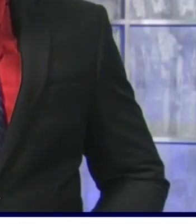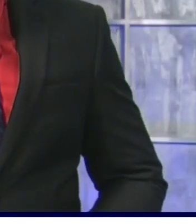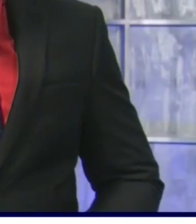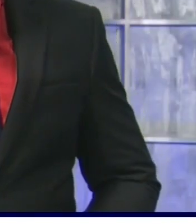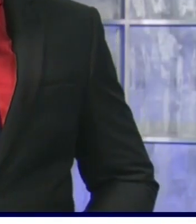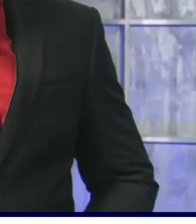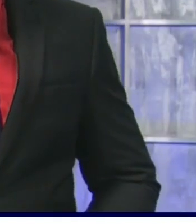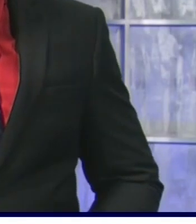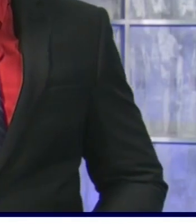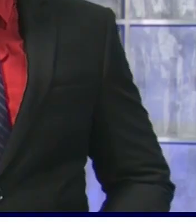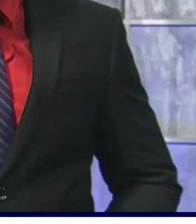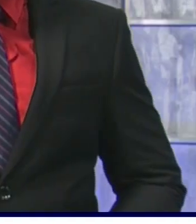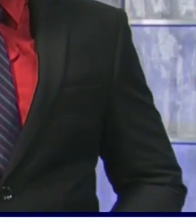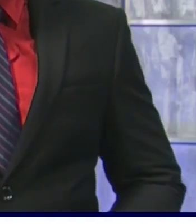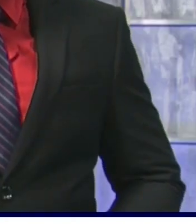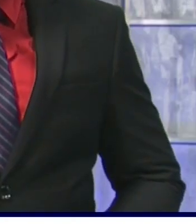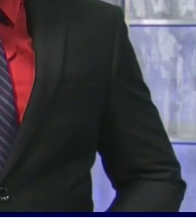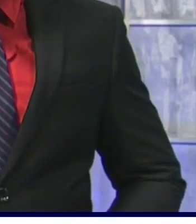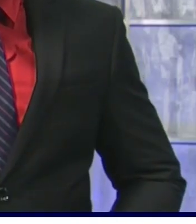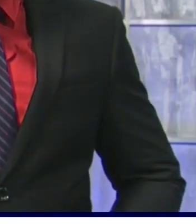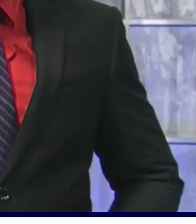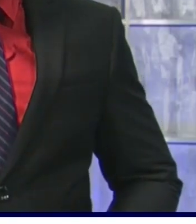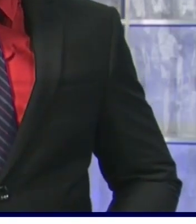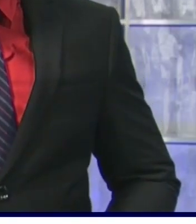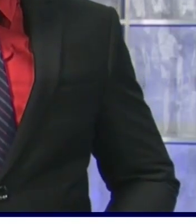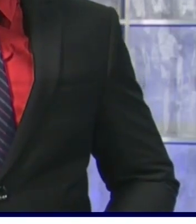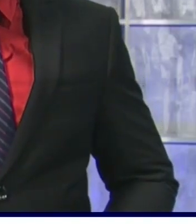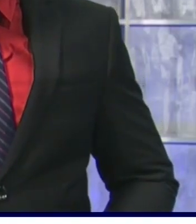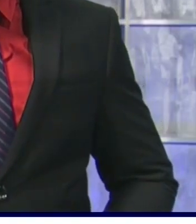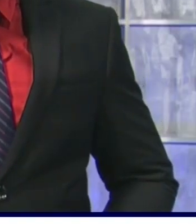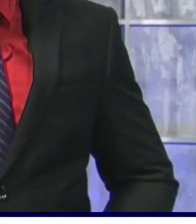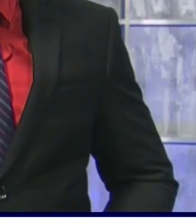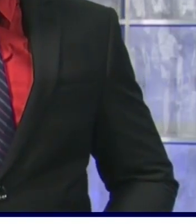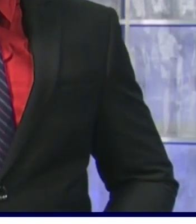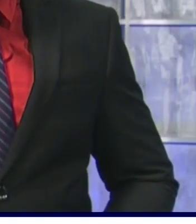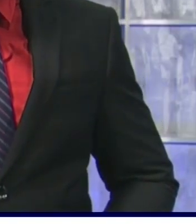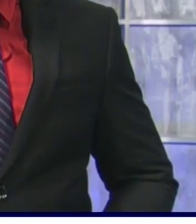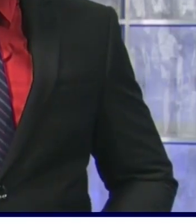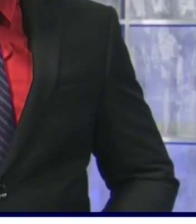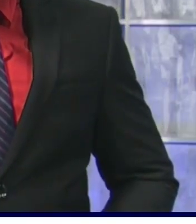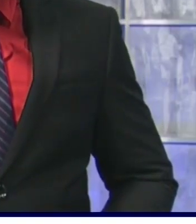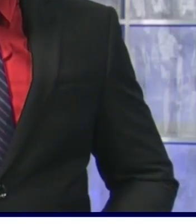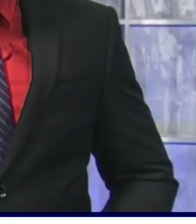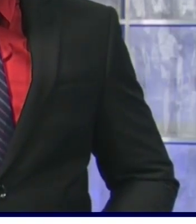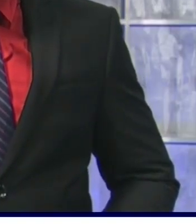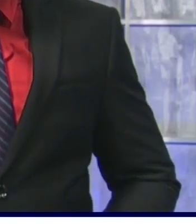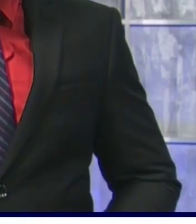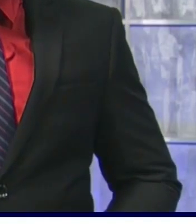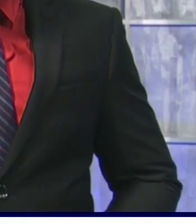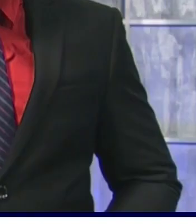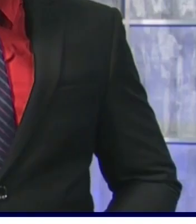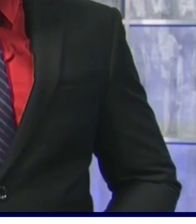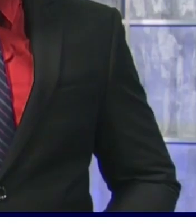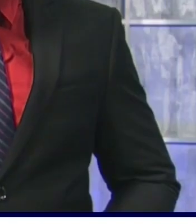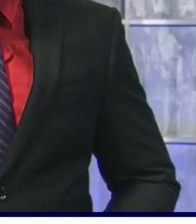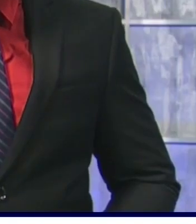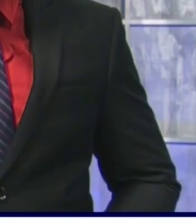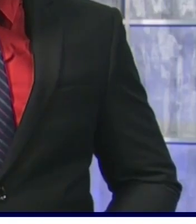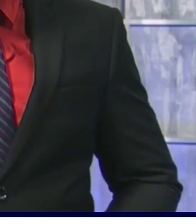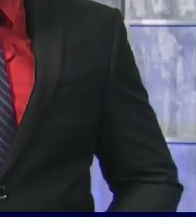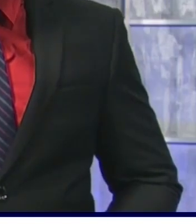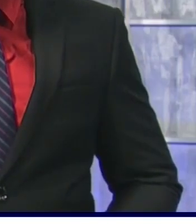Hi, I'm Shane Jones. Making headlines tonight. People's Assemblies to be established as government moves to give Barbadians a greater say